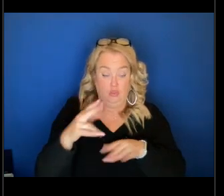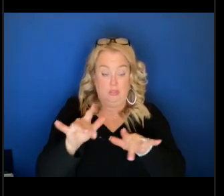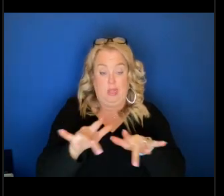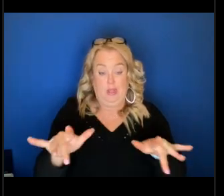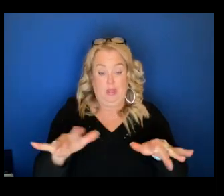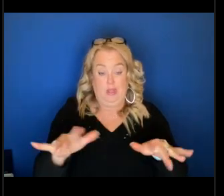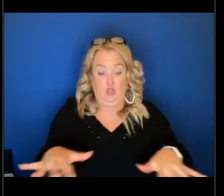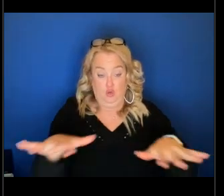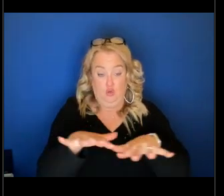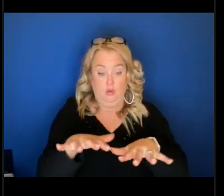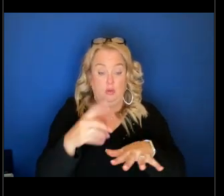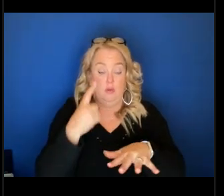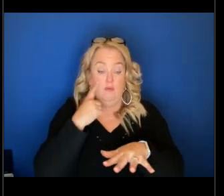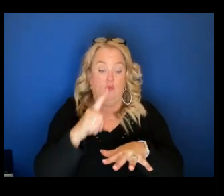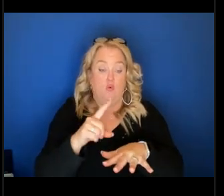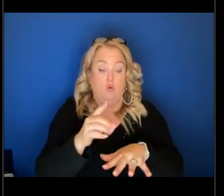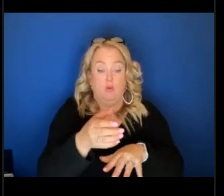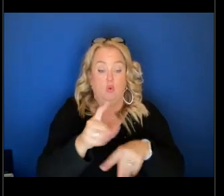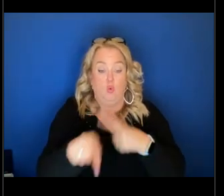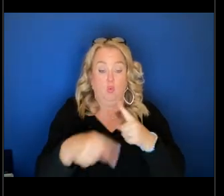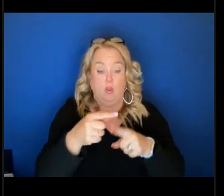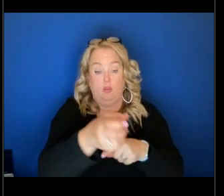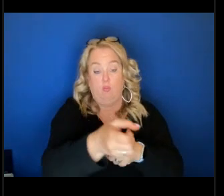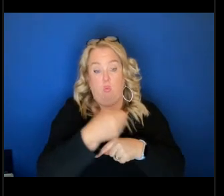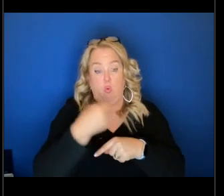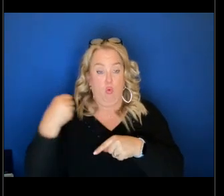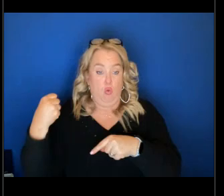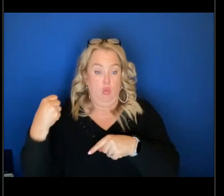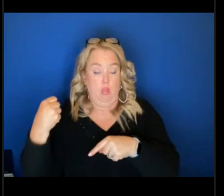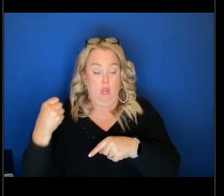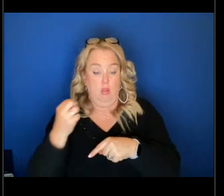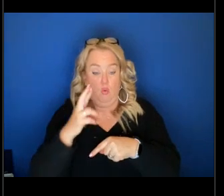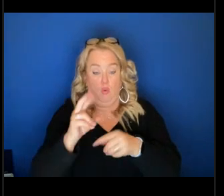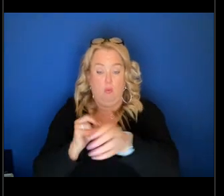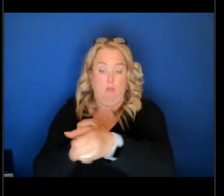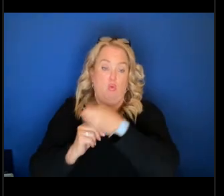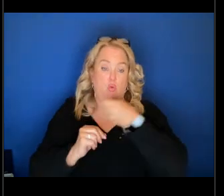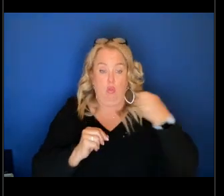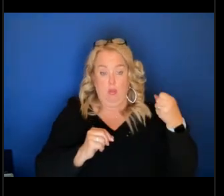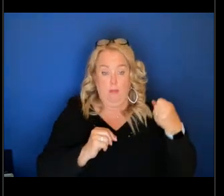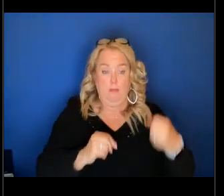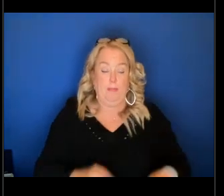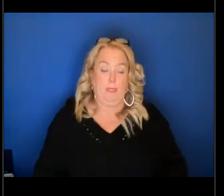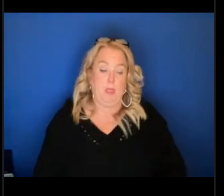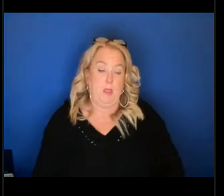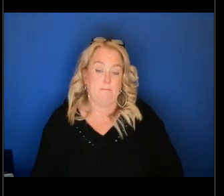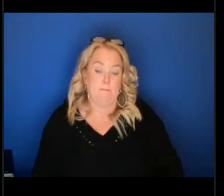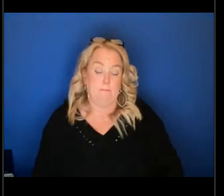inches clear floor space on the pull side of the door.